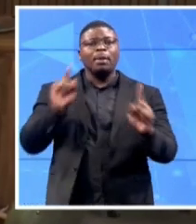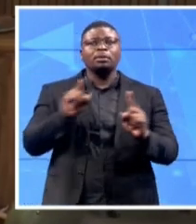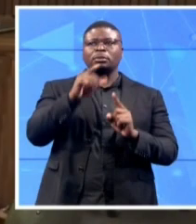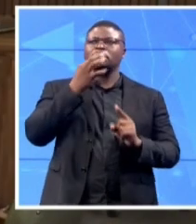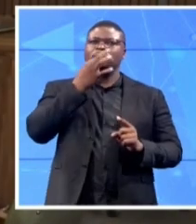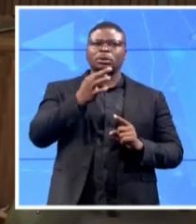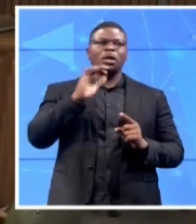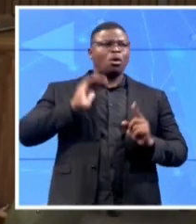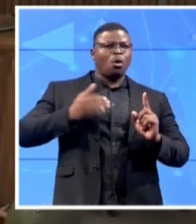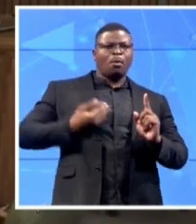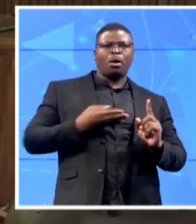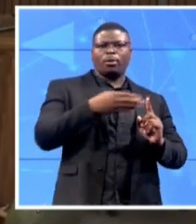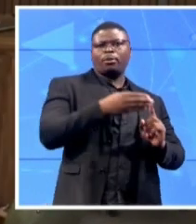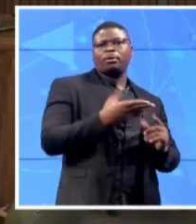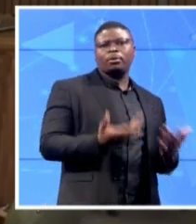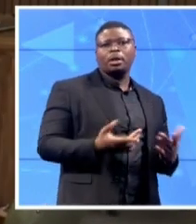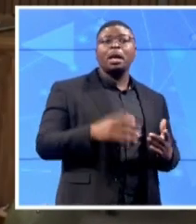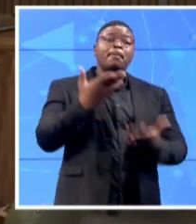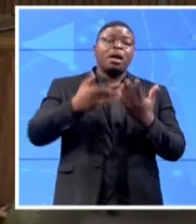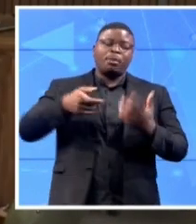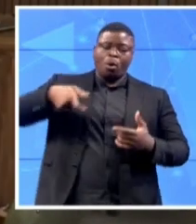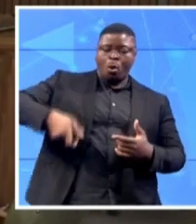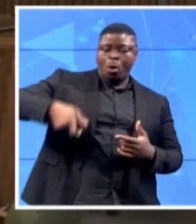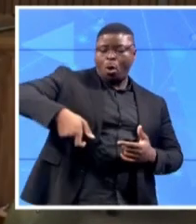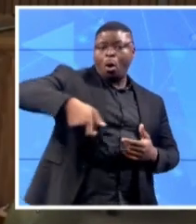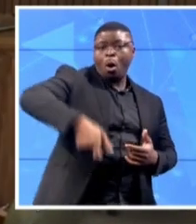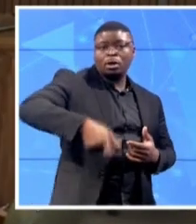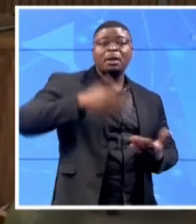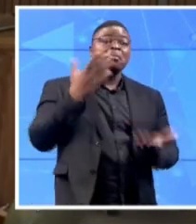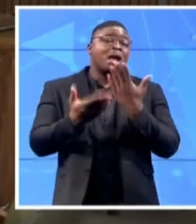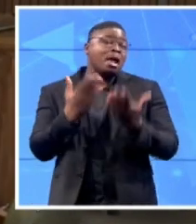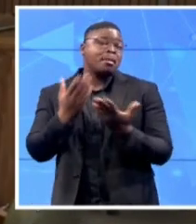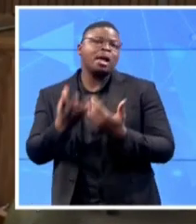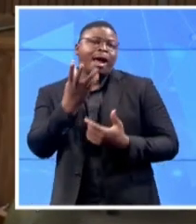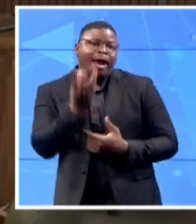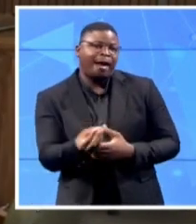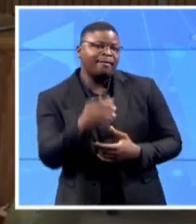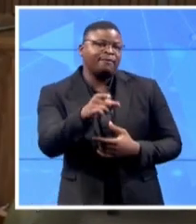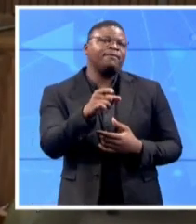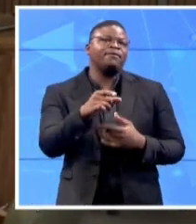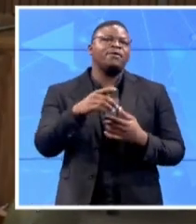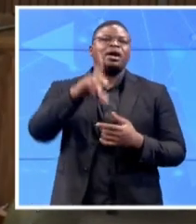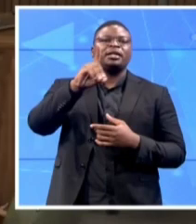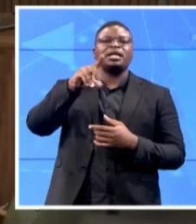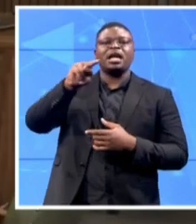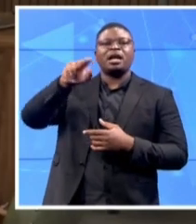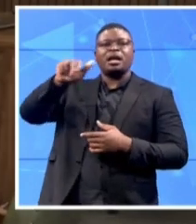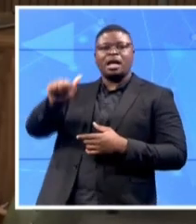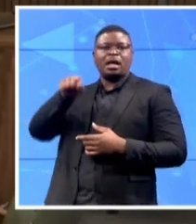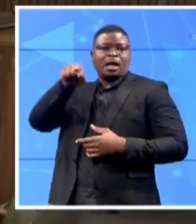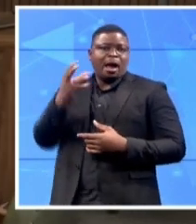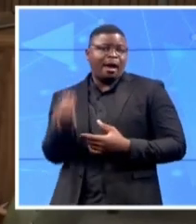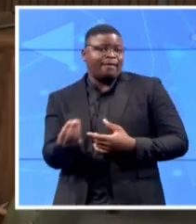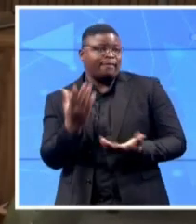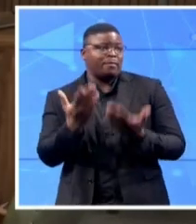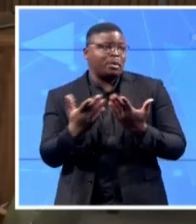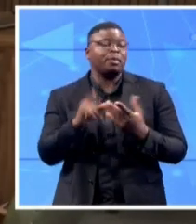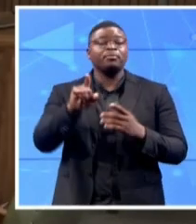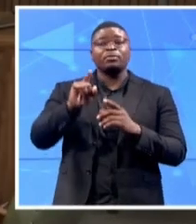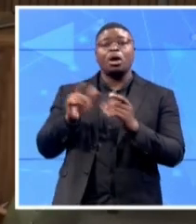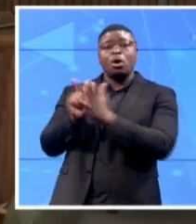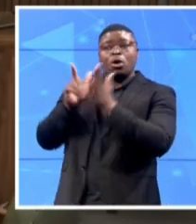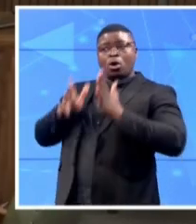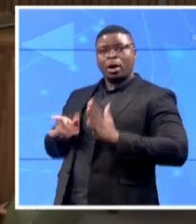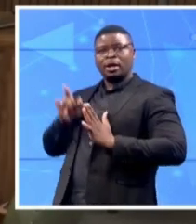some DNA, because according to information that Advocate Thabo has, the walking stick was used in the scuffle and may have